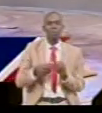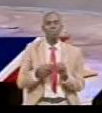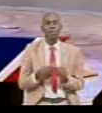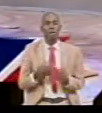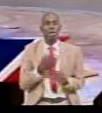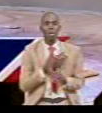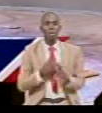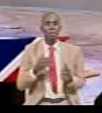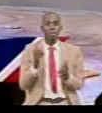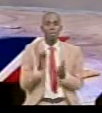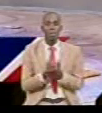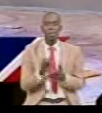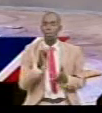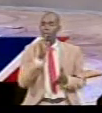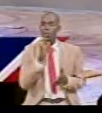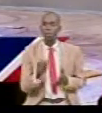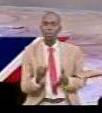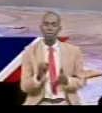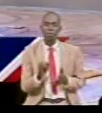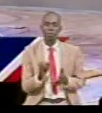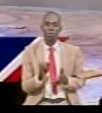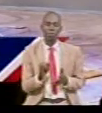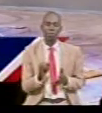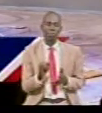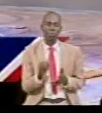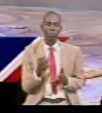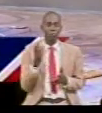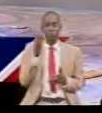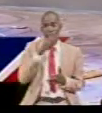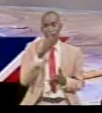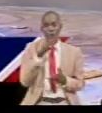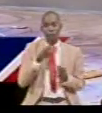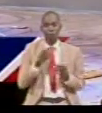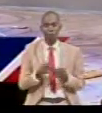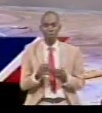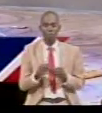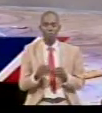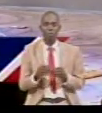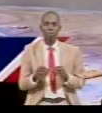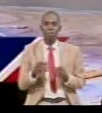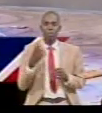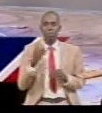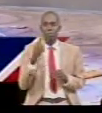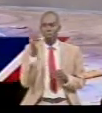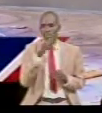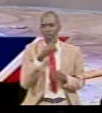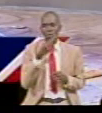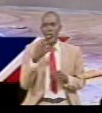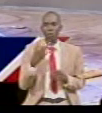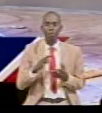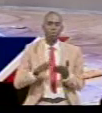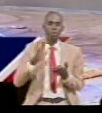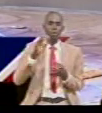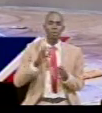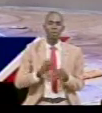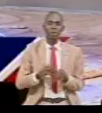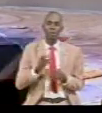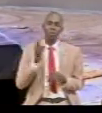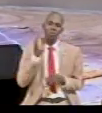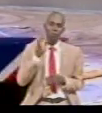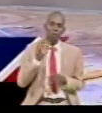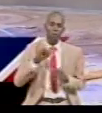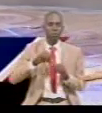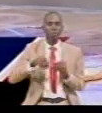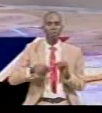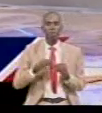is false. The falsehood of glory in historic circumcision. Number three is the